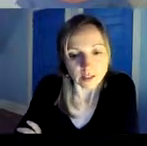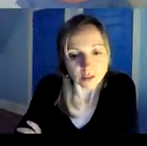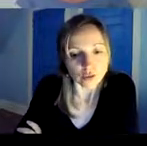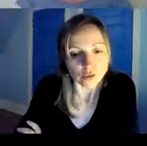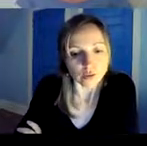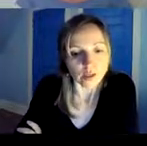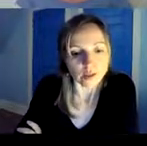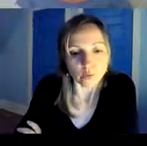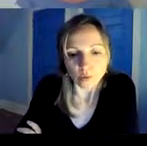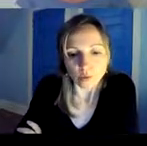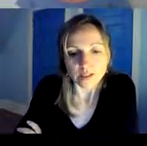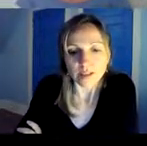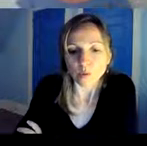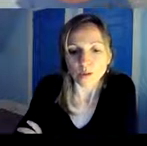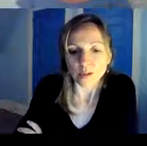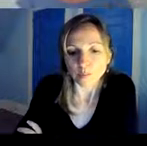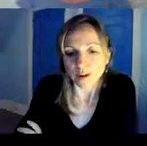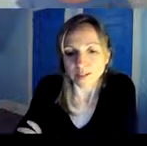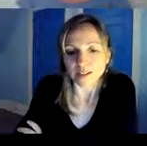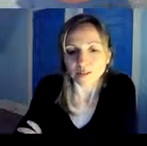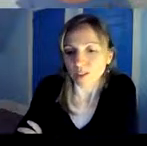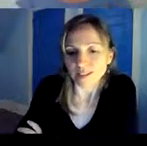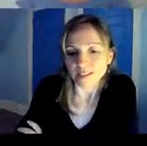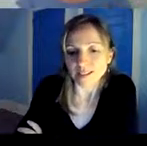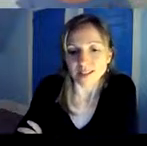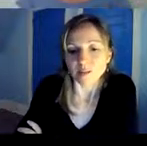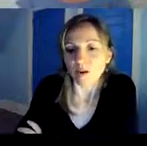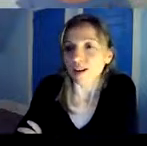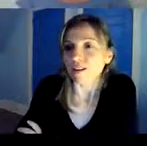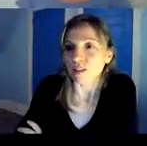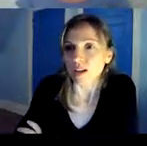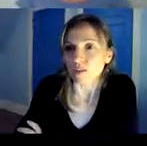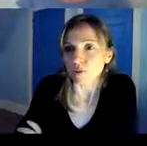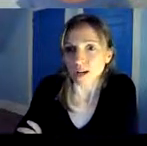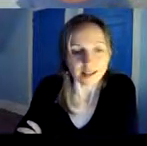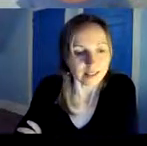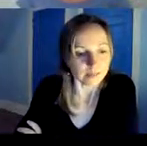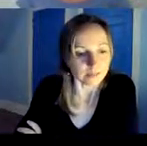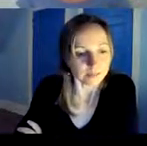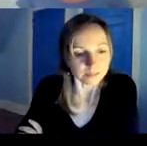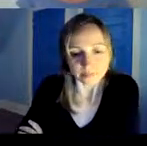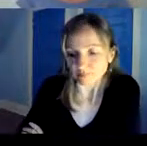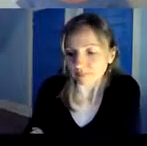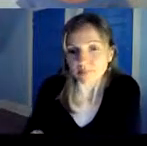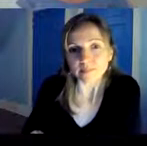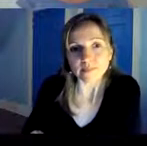it's illegal to grow this, import it, deposit it, release it, buy or sell or trade it.